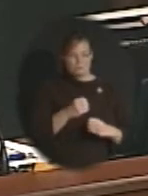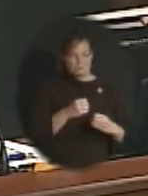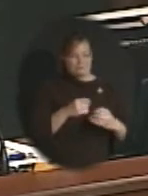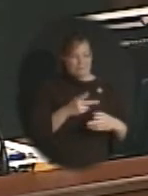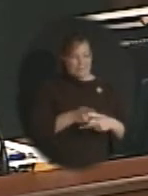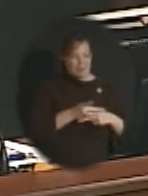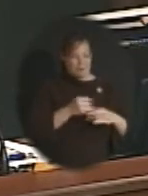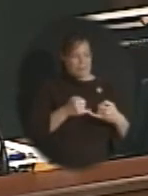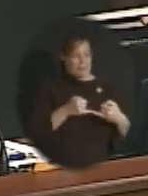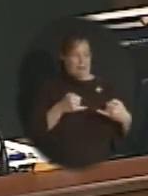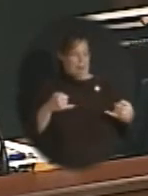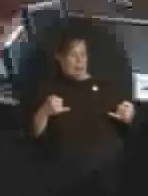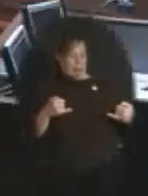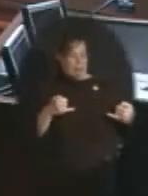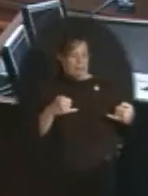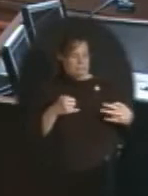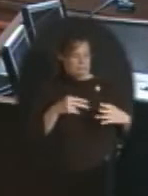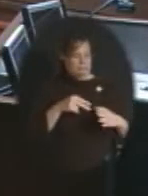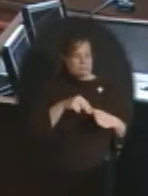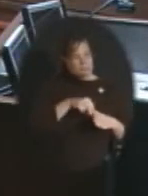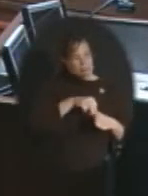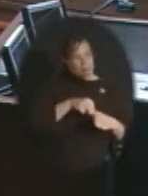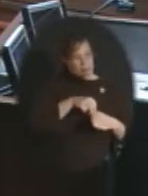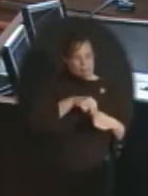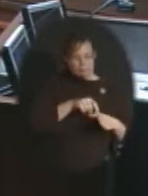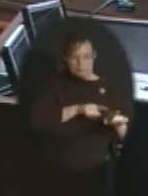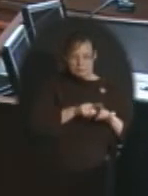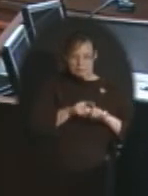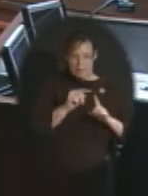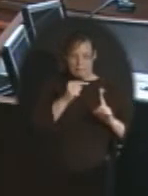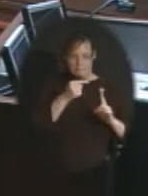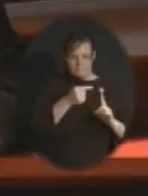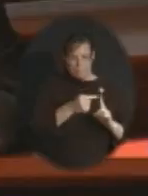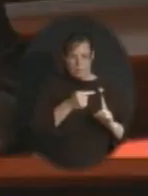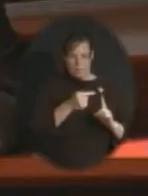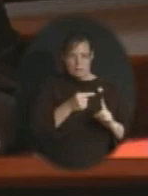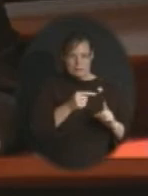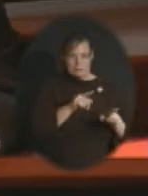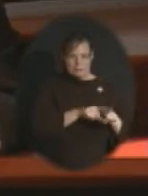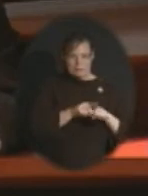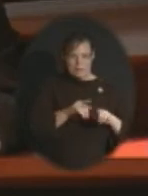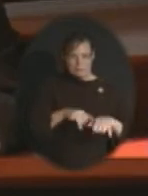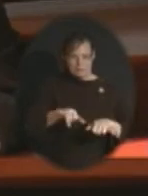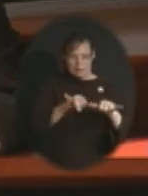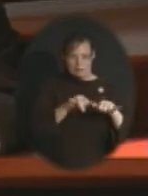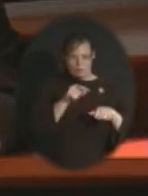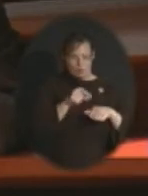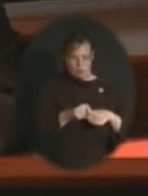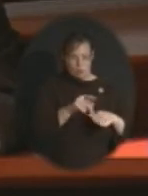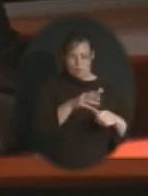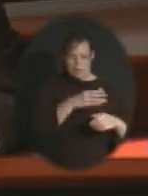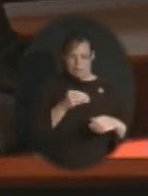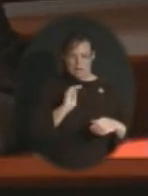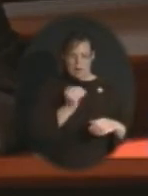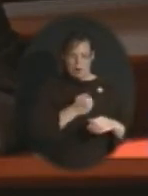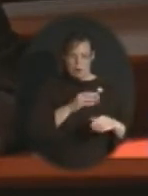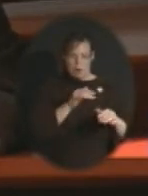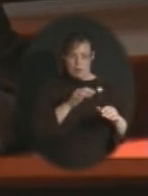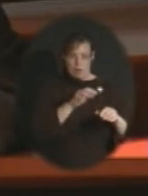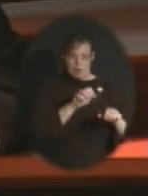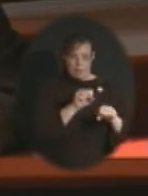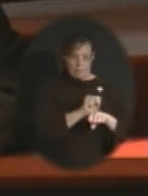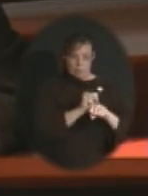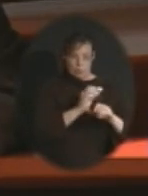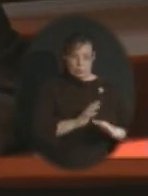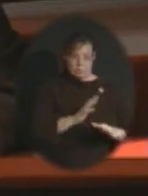very delicately. So that's a good point. The same standard would be for you as it would be for our employees, that as an individual, you can